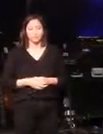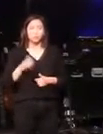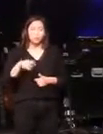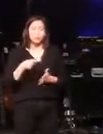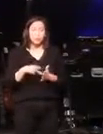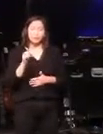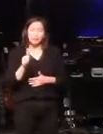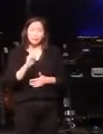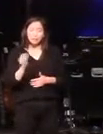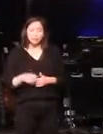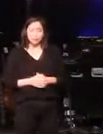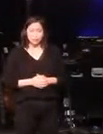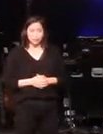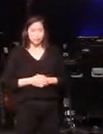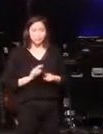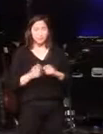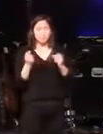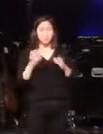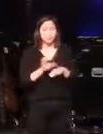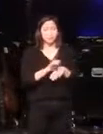When we planted En-ROADS,